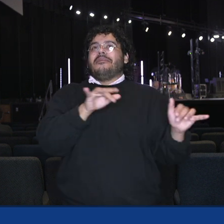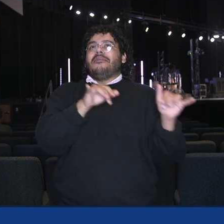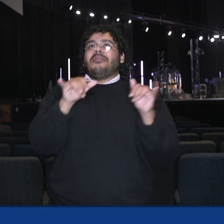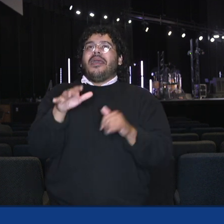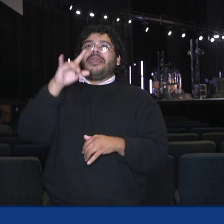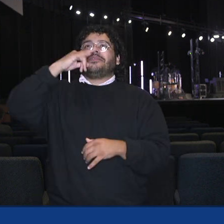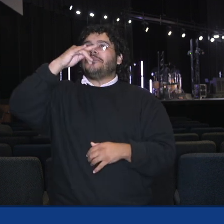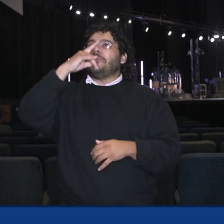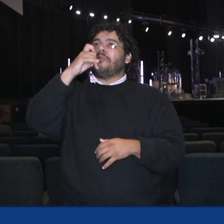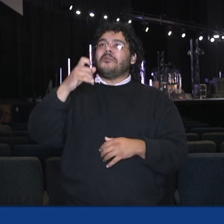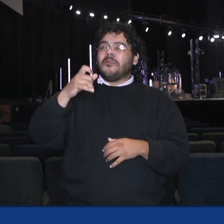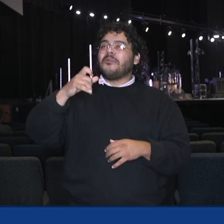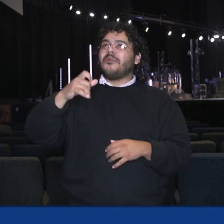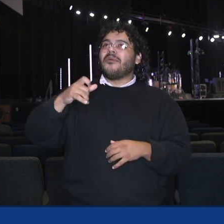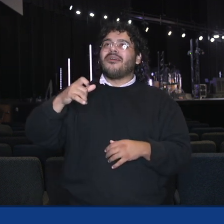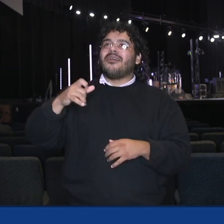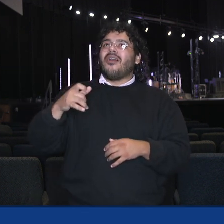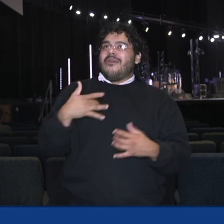for more.